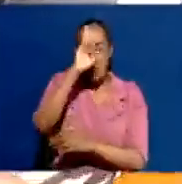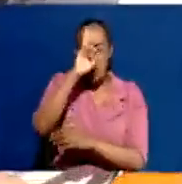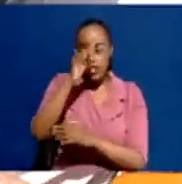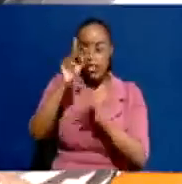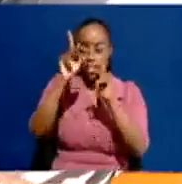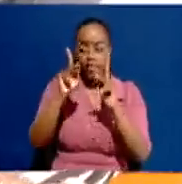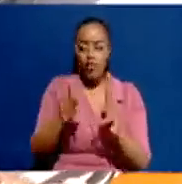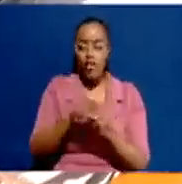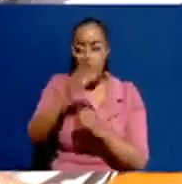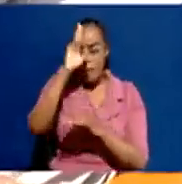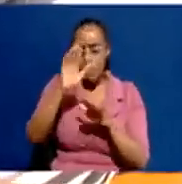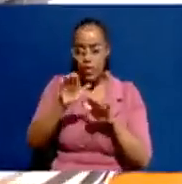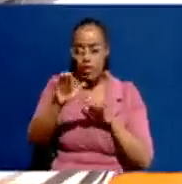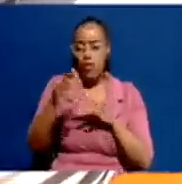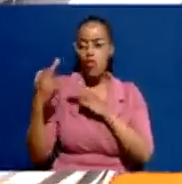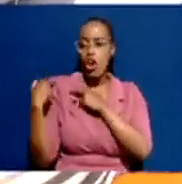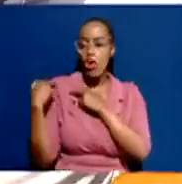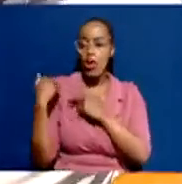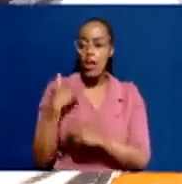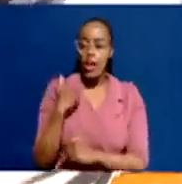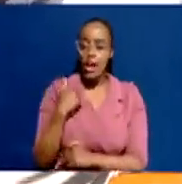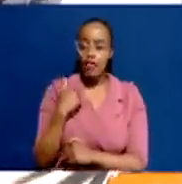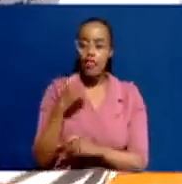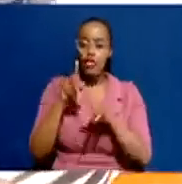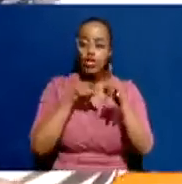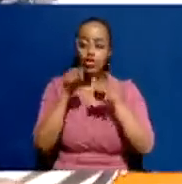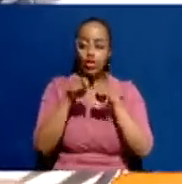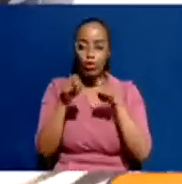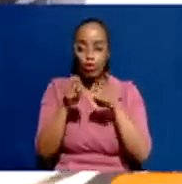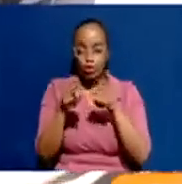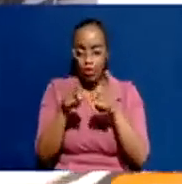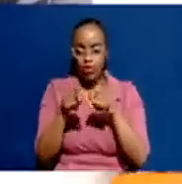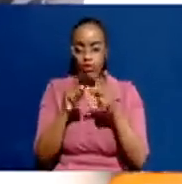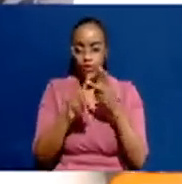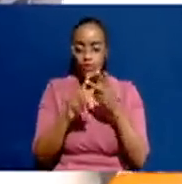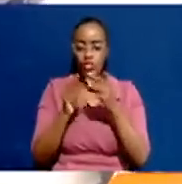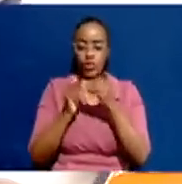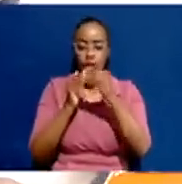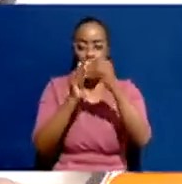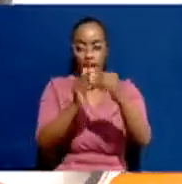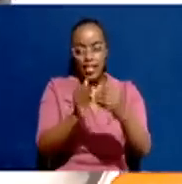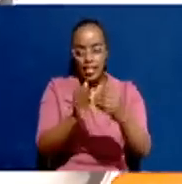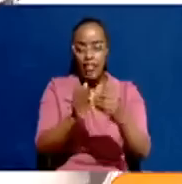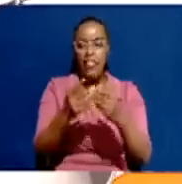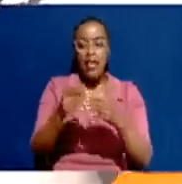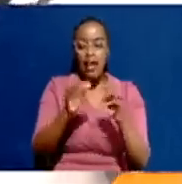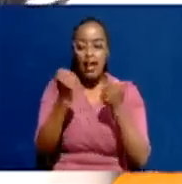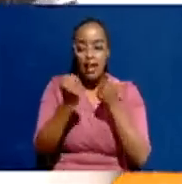police traffic has got a role to control, a role to guide the